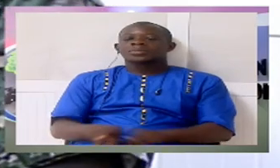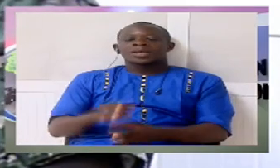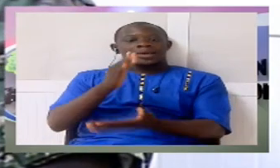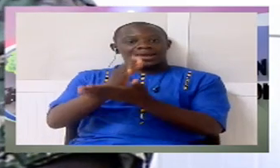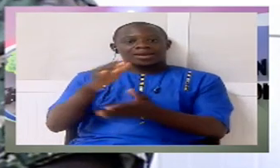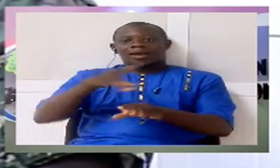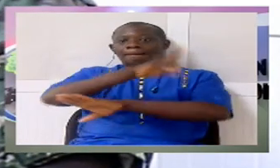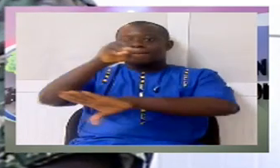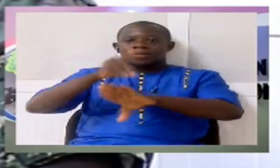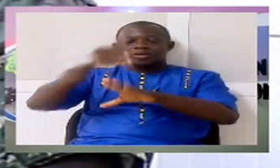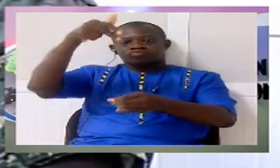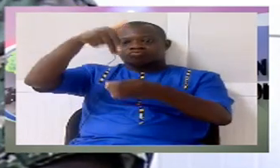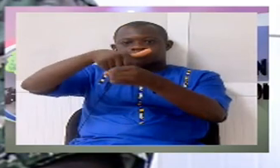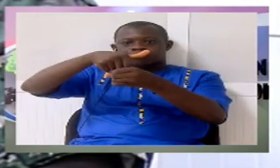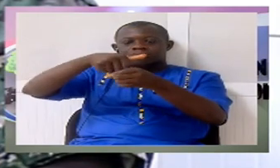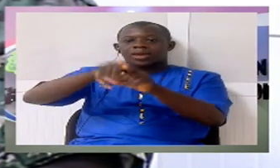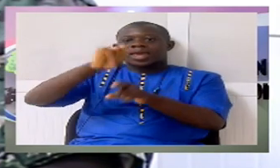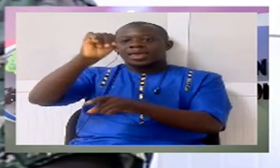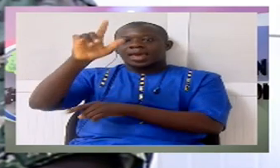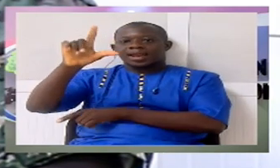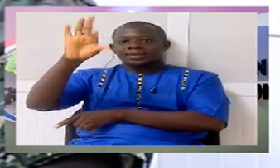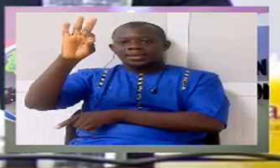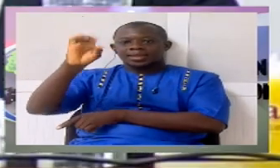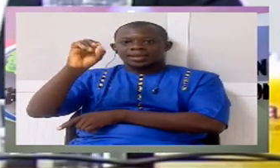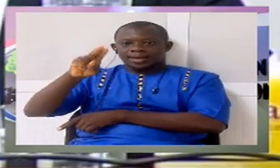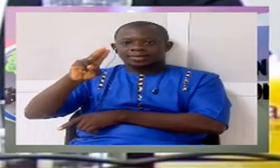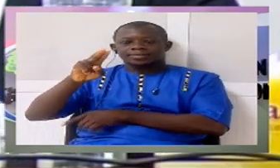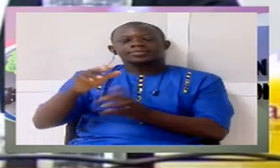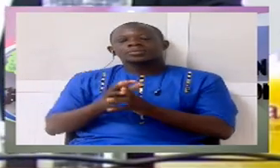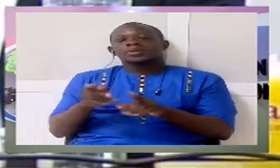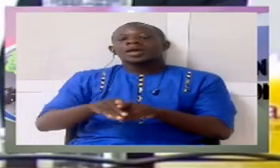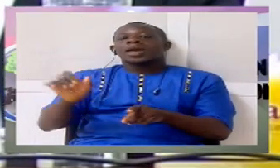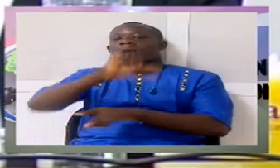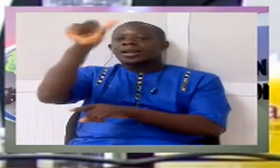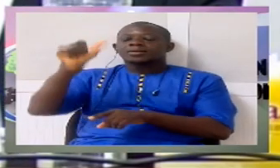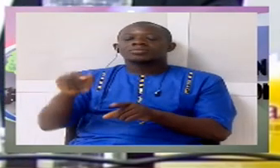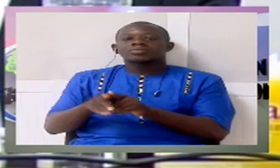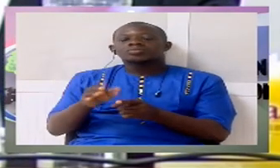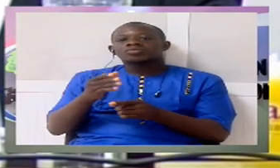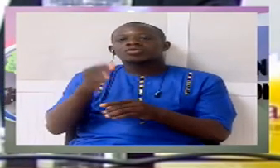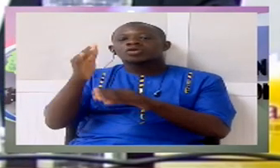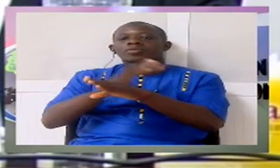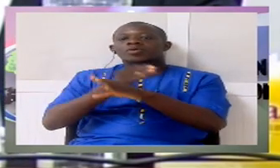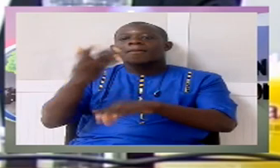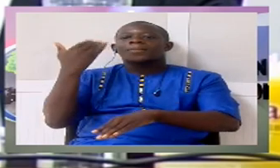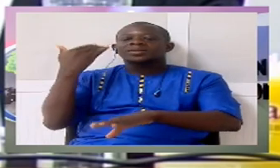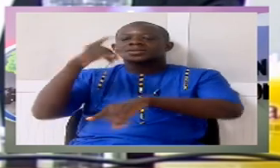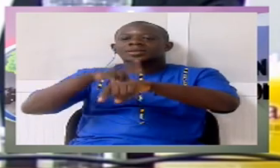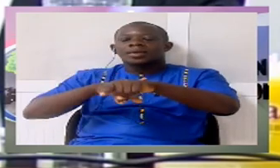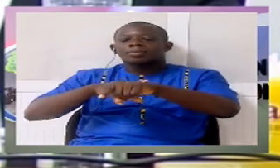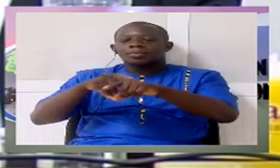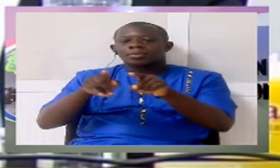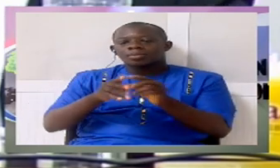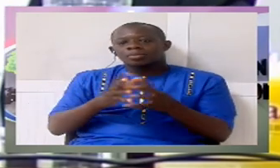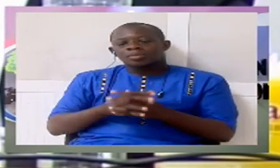The Elton, exactly. You were at the Elton. And where was this, at this time,